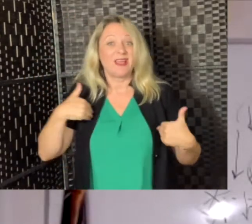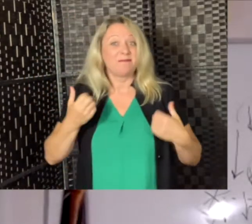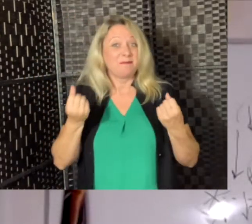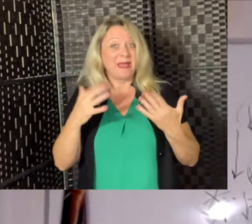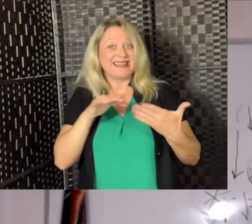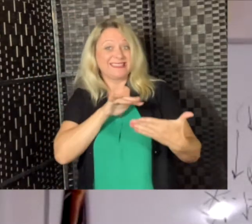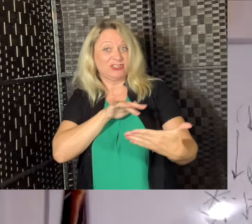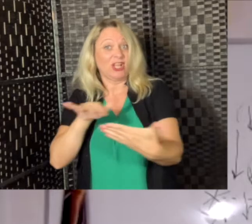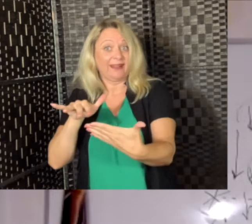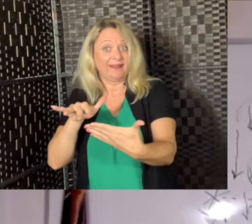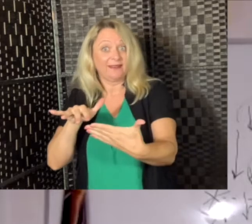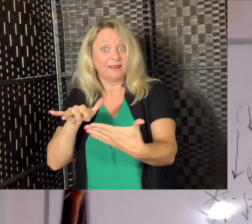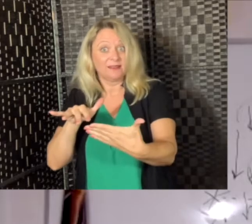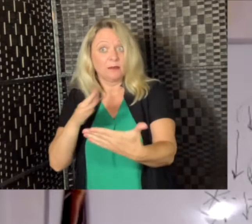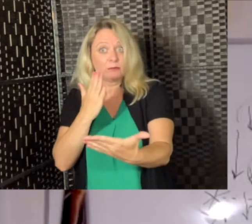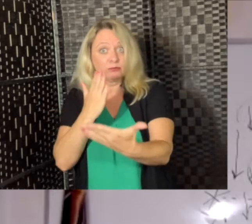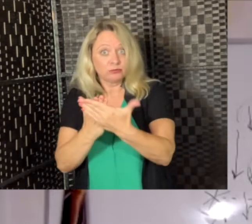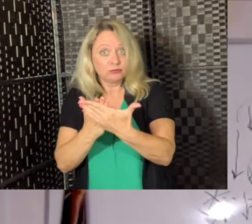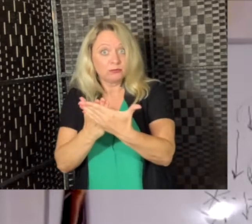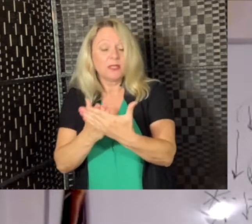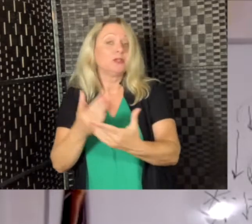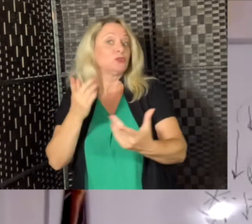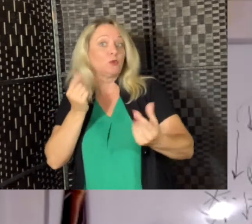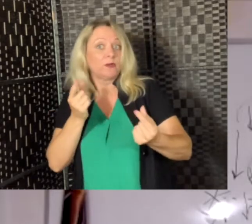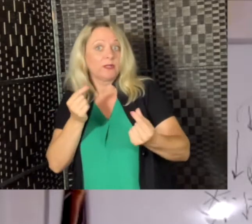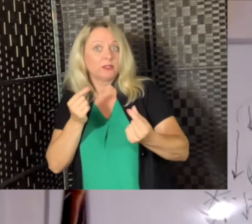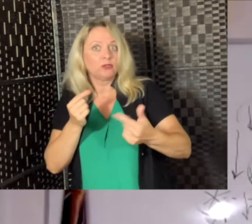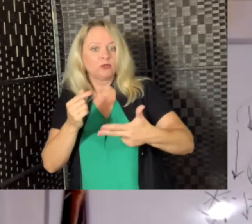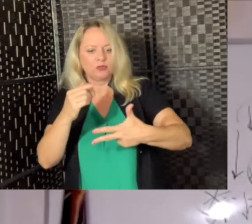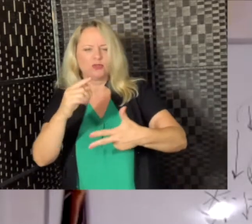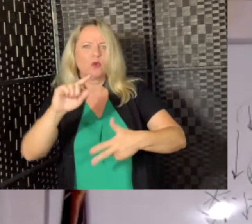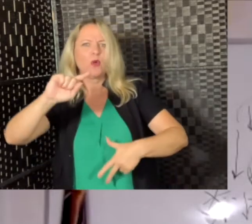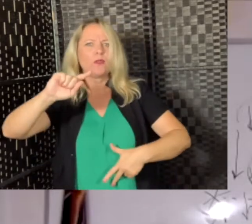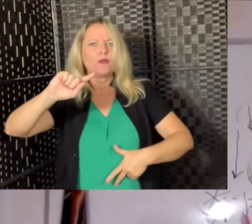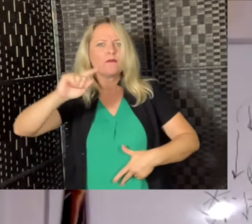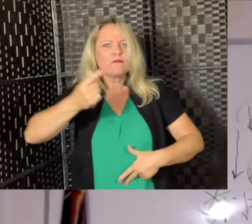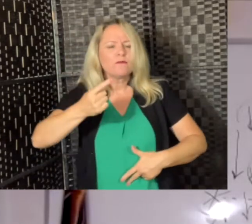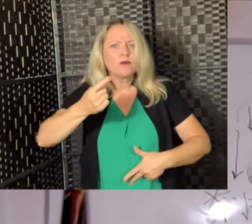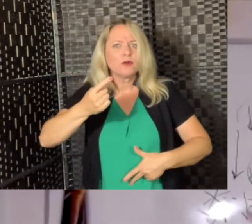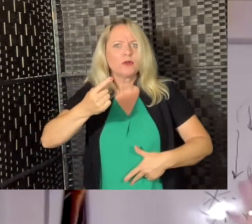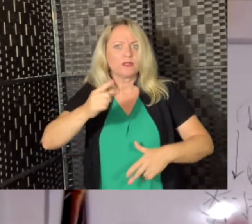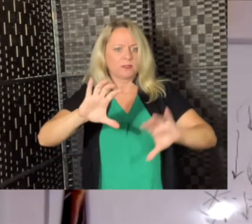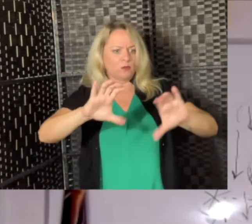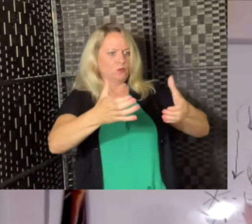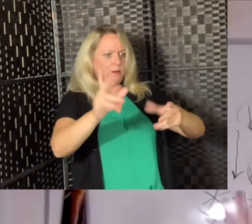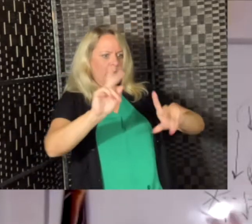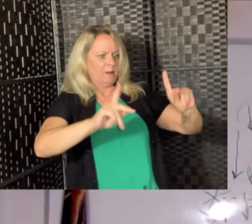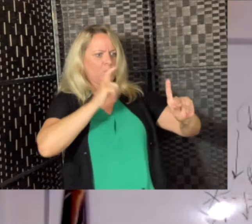and the study followed the people after that first breakup. Then